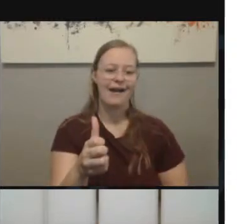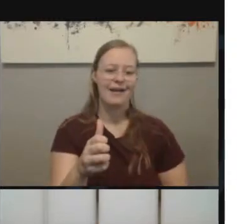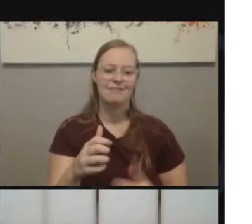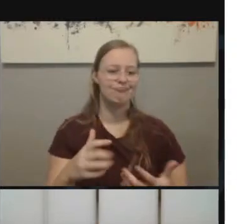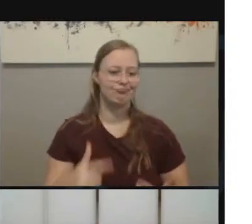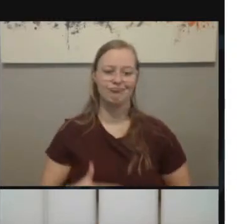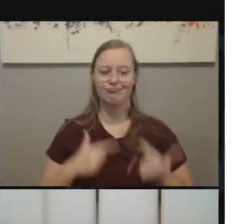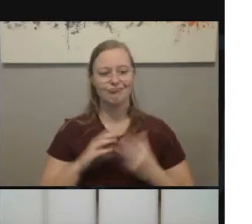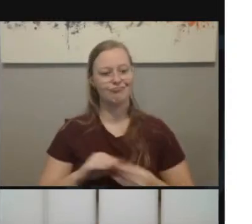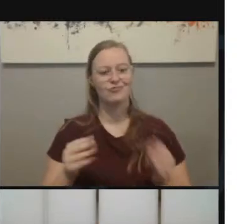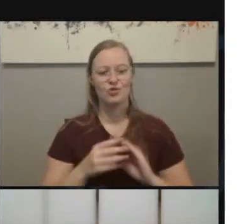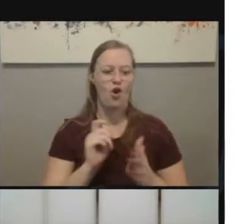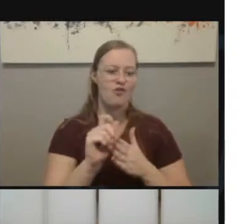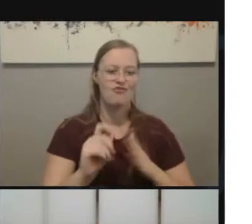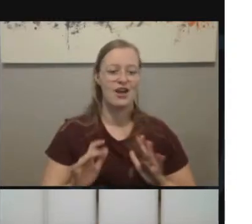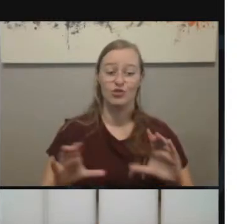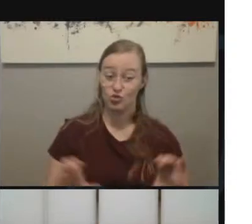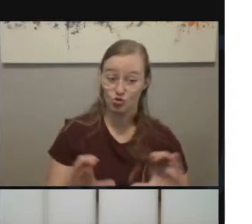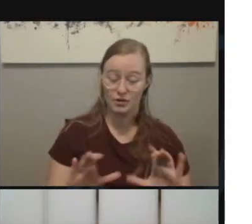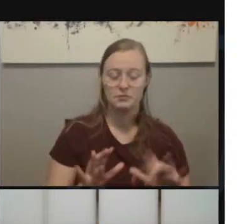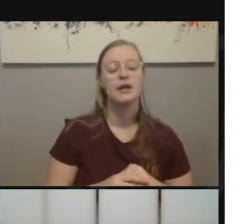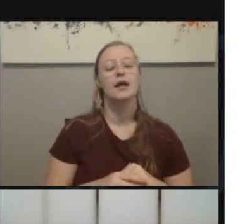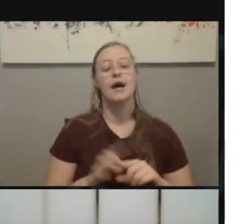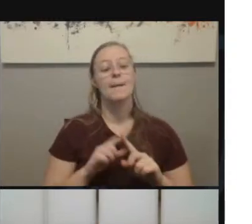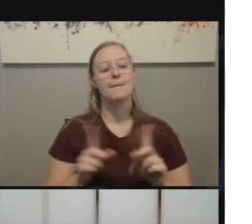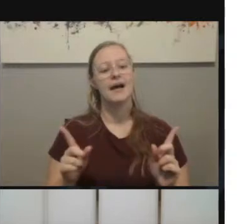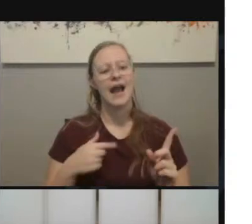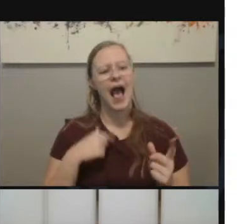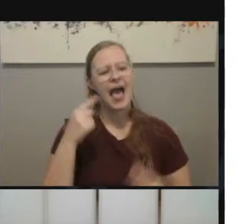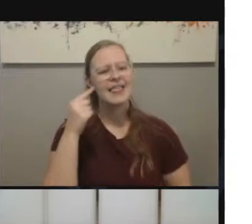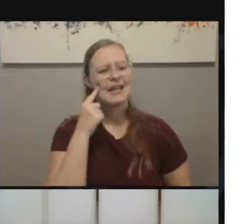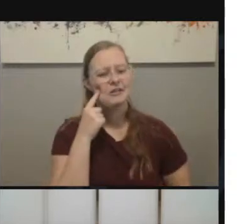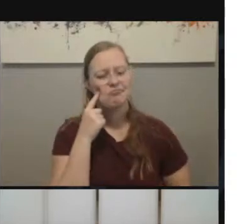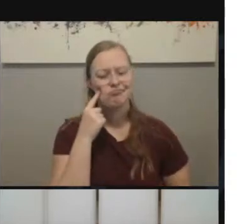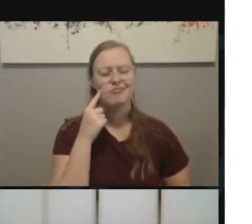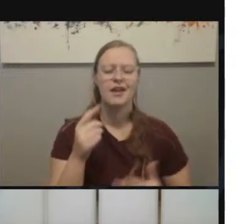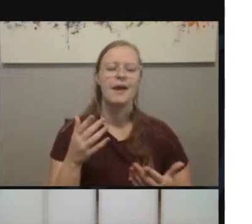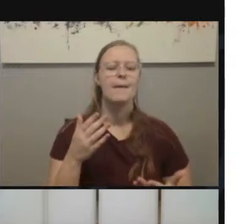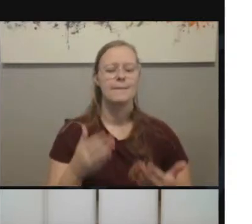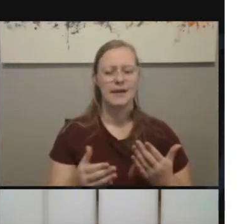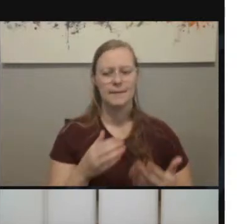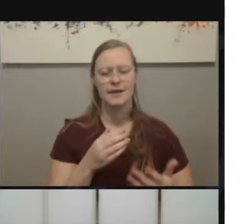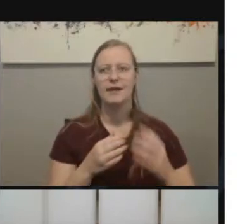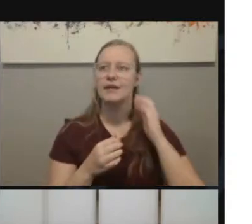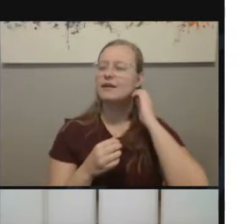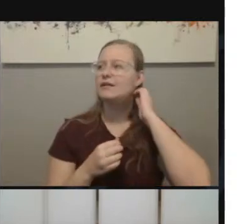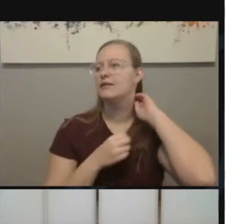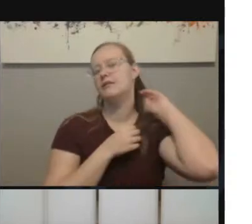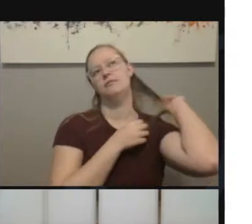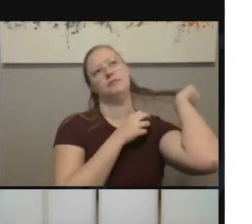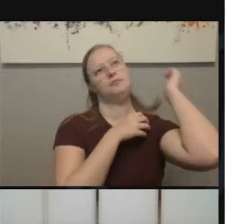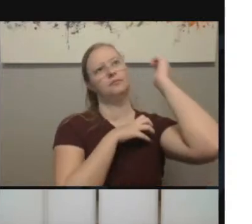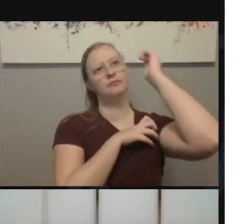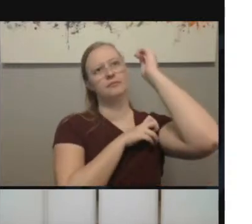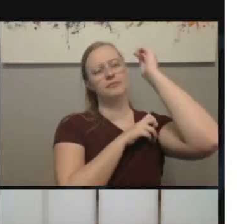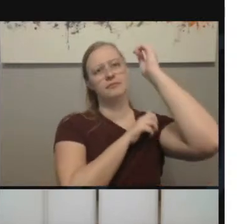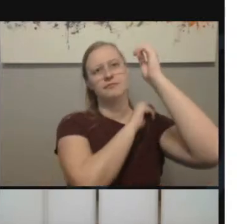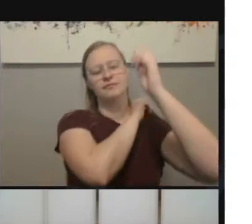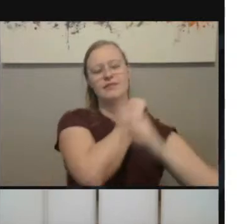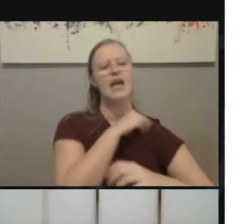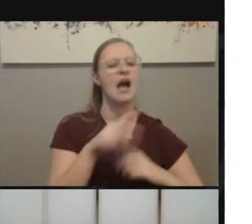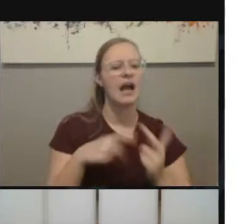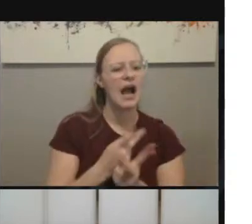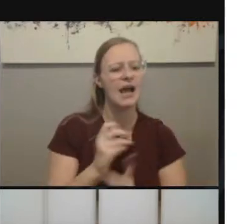to be doing. But in fact, I think of it as perhaps a kind of